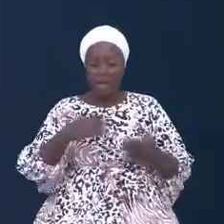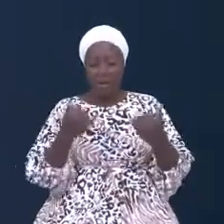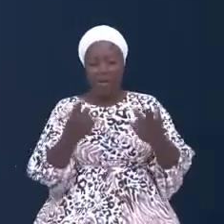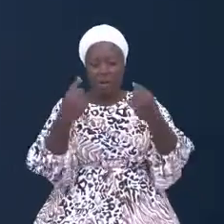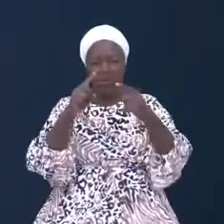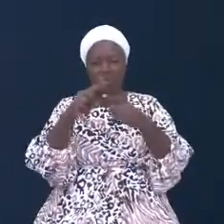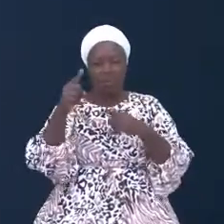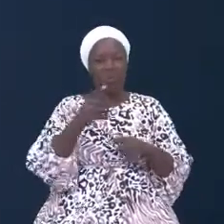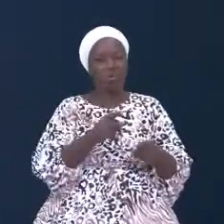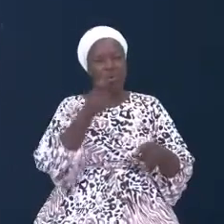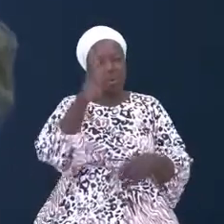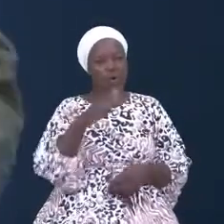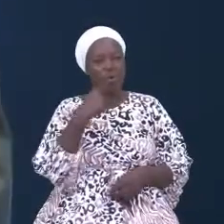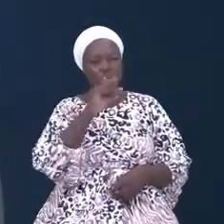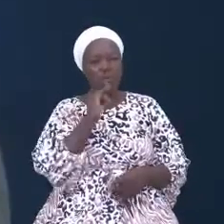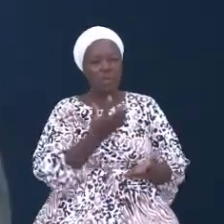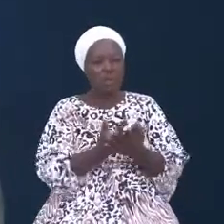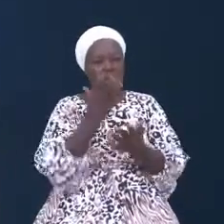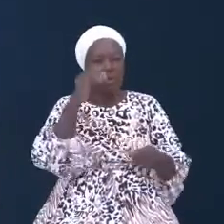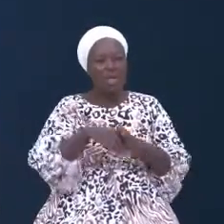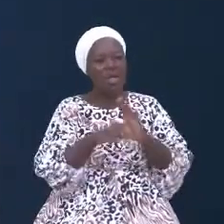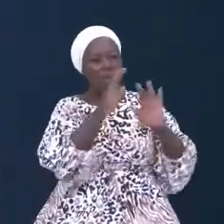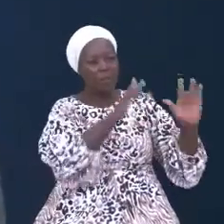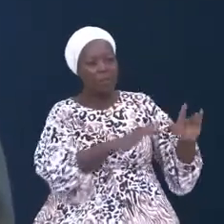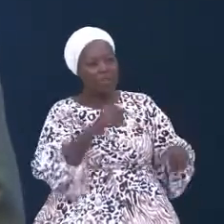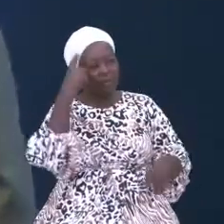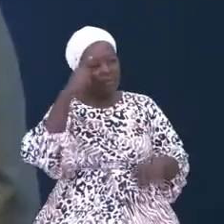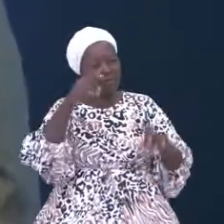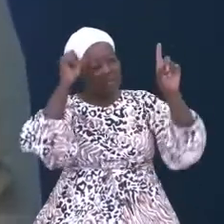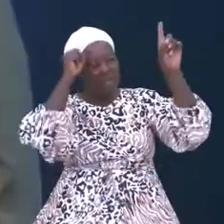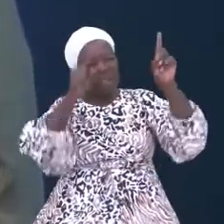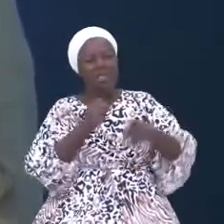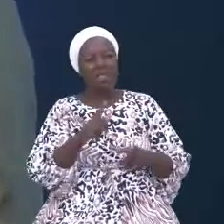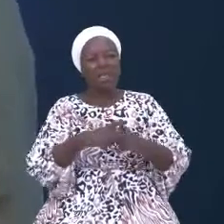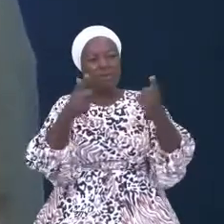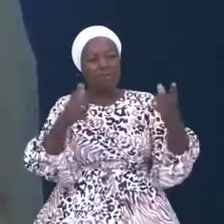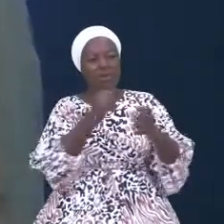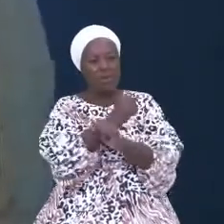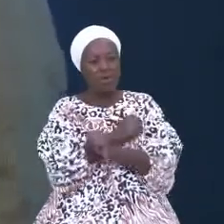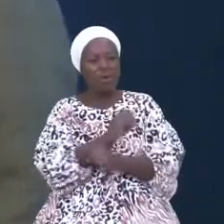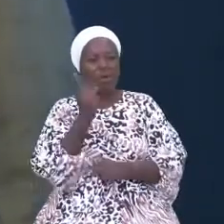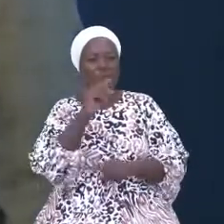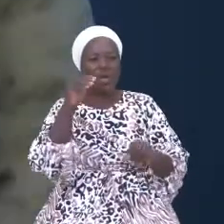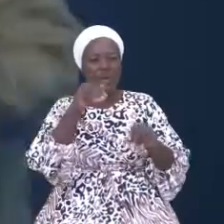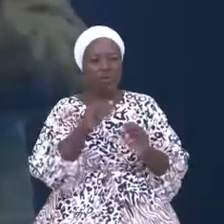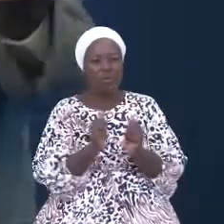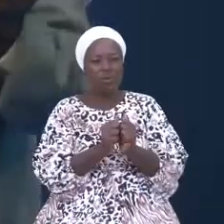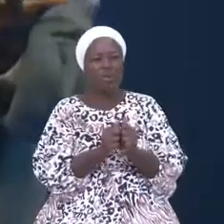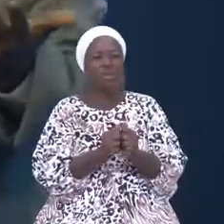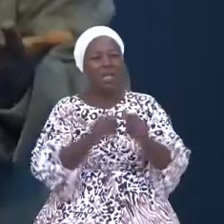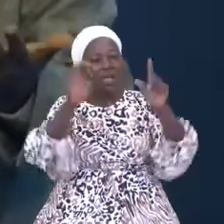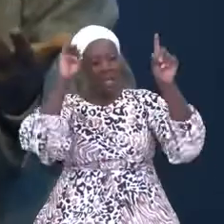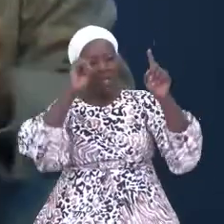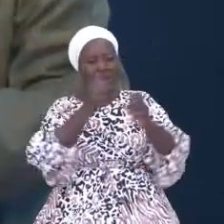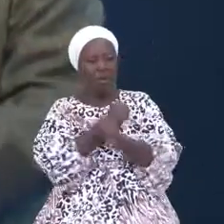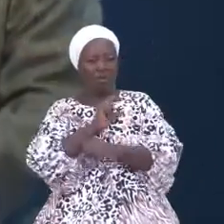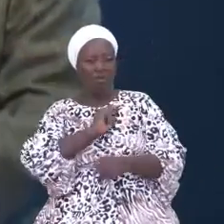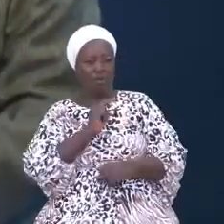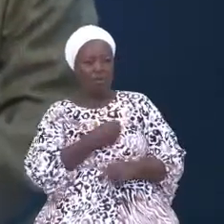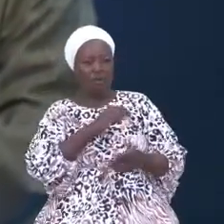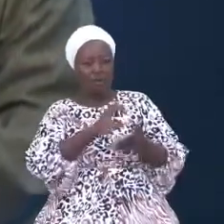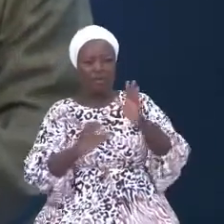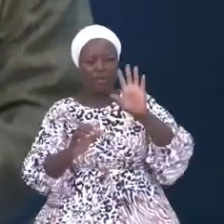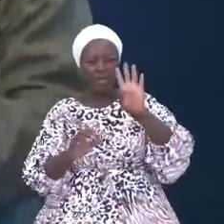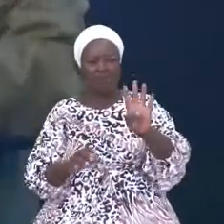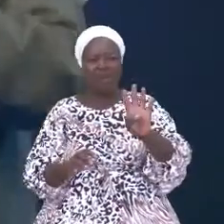is rich in mercy, for his great love wherewith he loved us. Verse 5